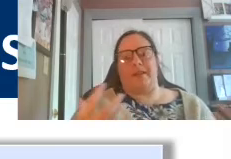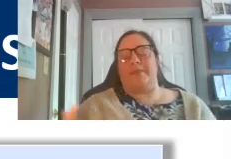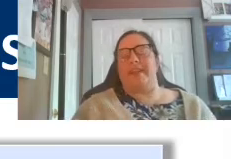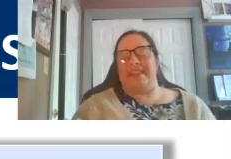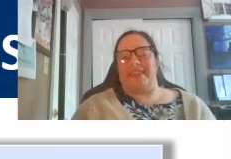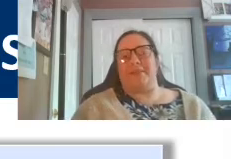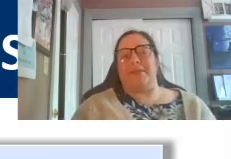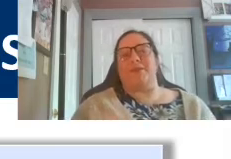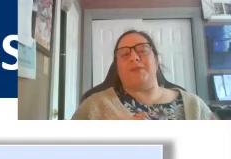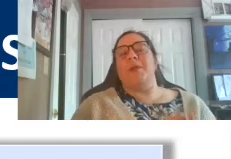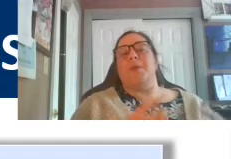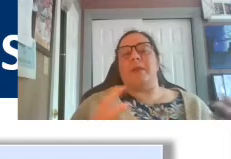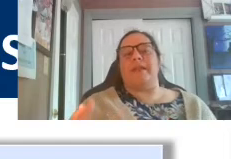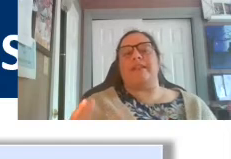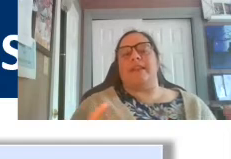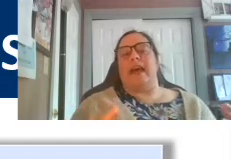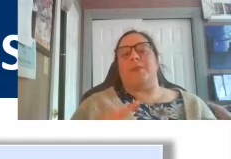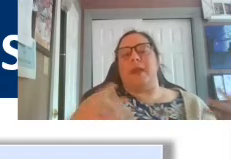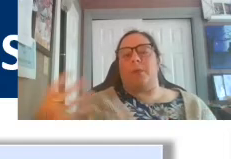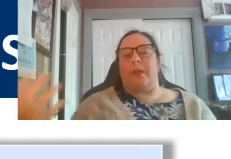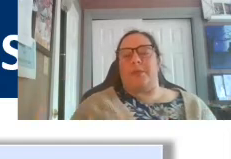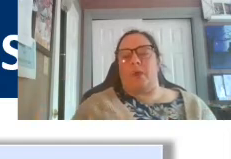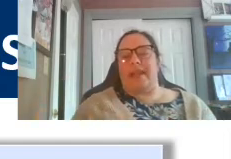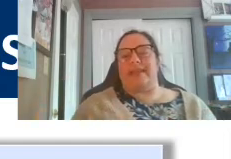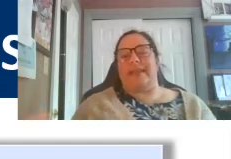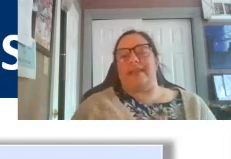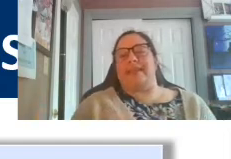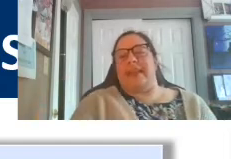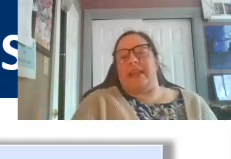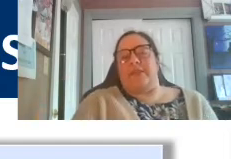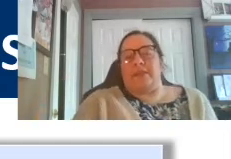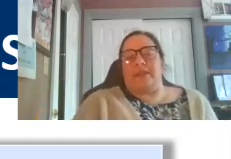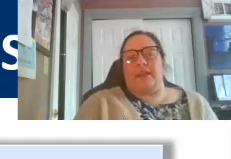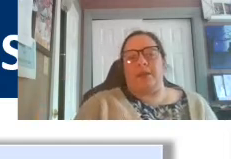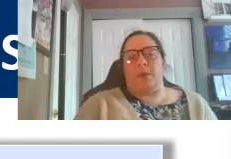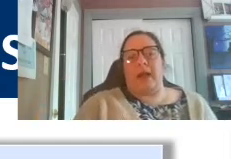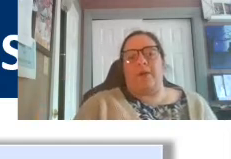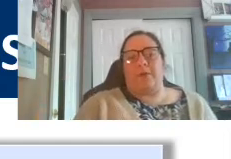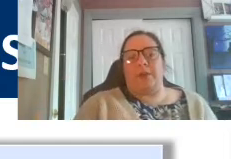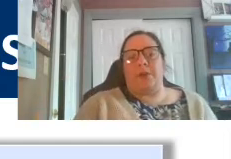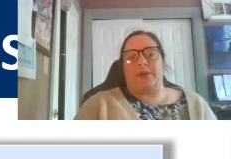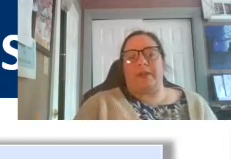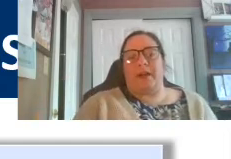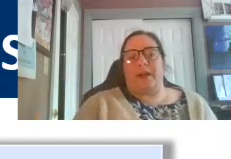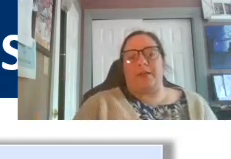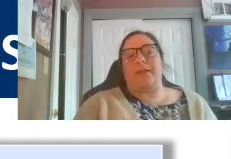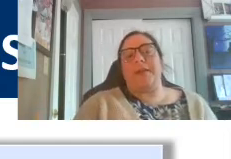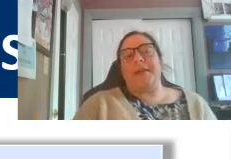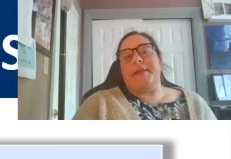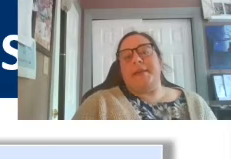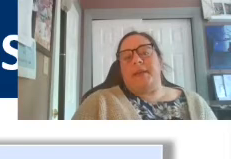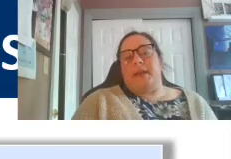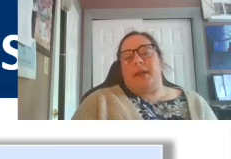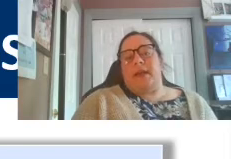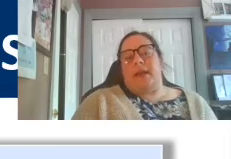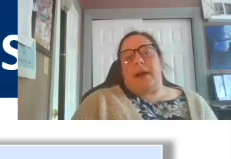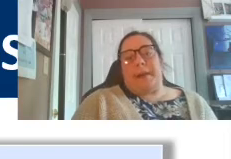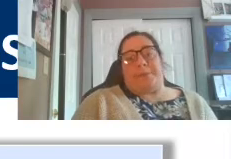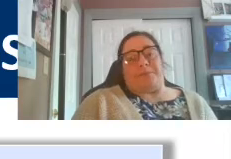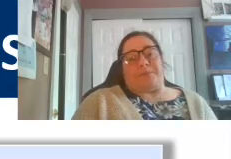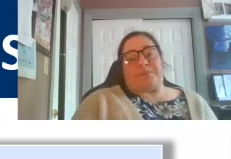fix or eliminate the abuse. We need to collaborate with more entities that can give us a little more help for the older adults.